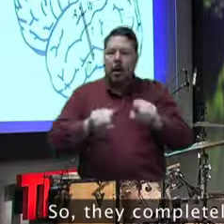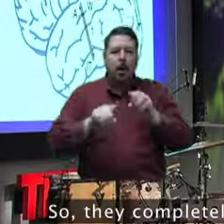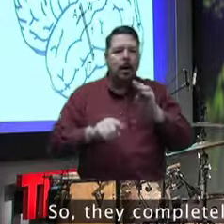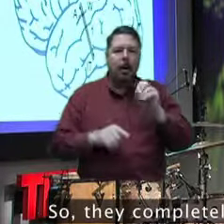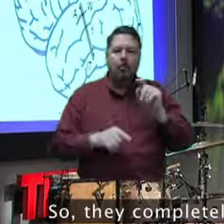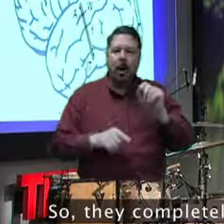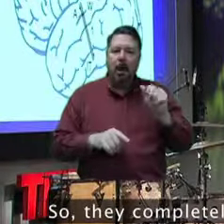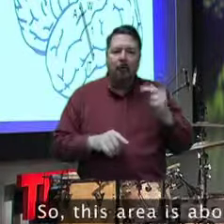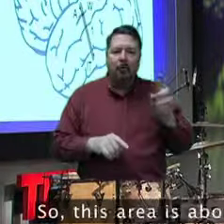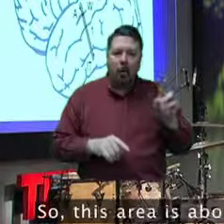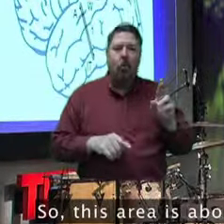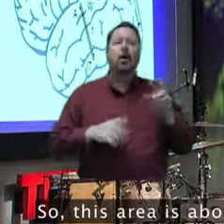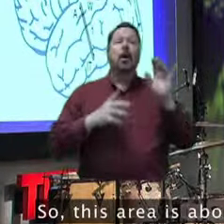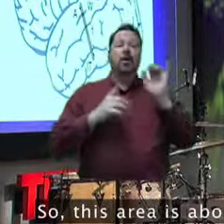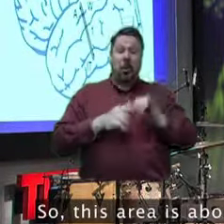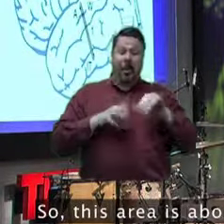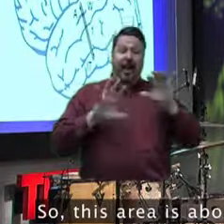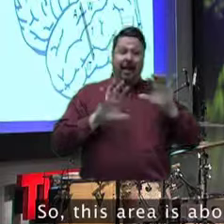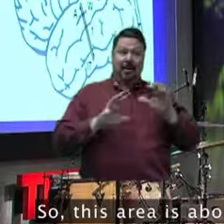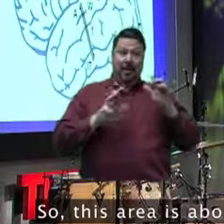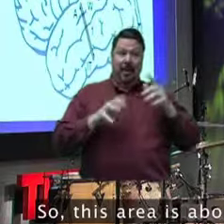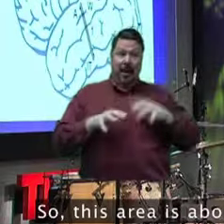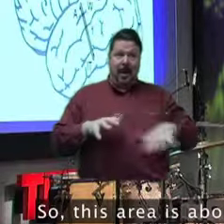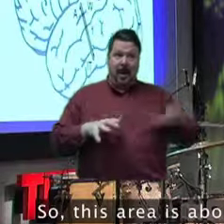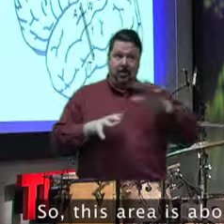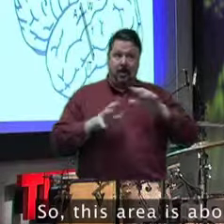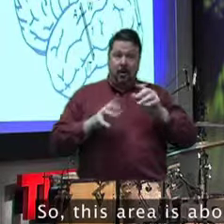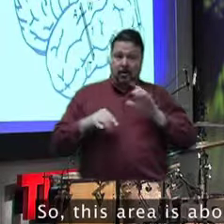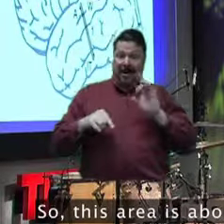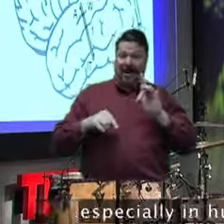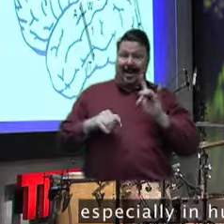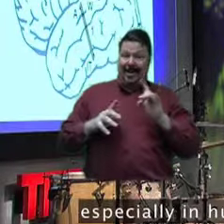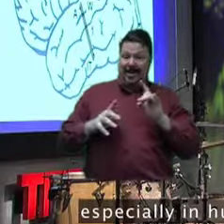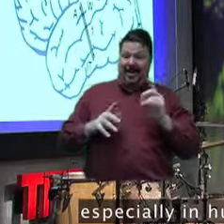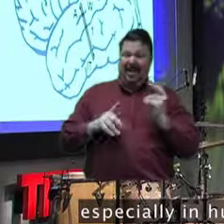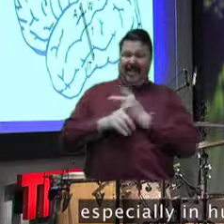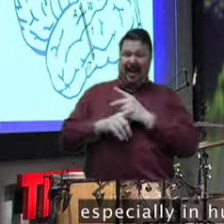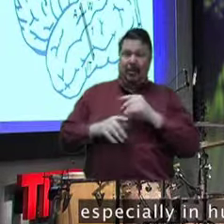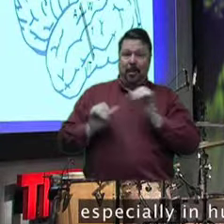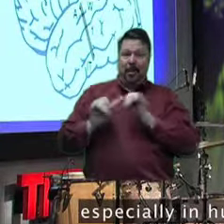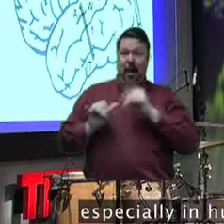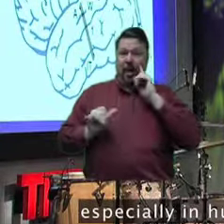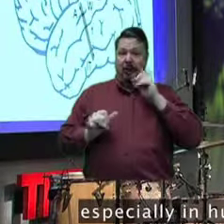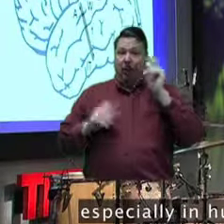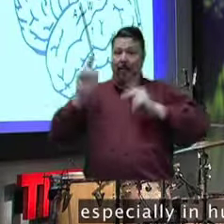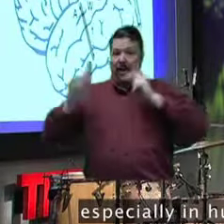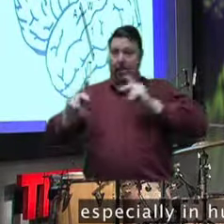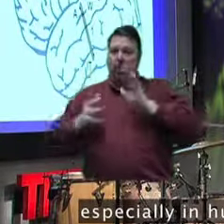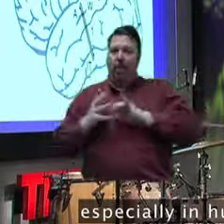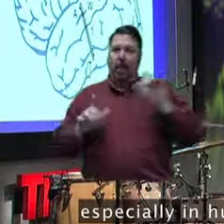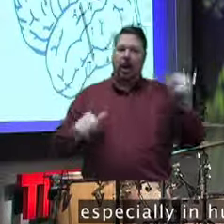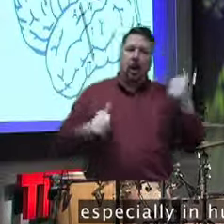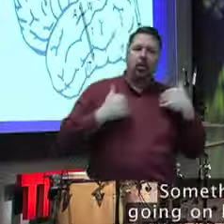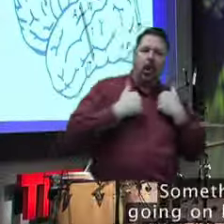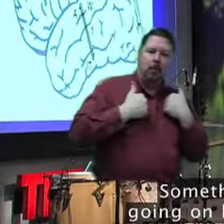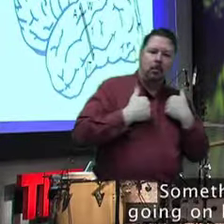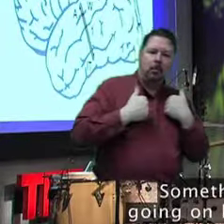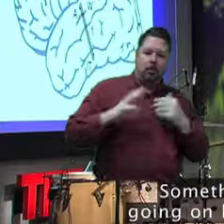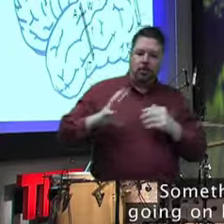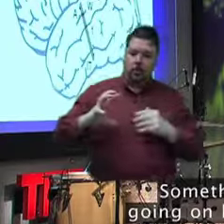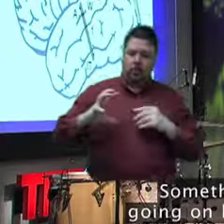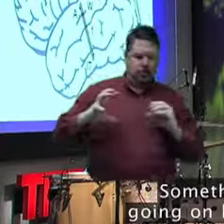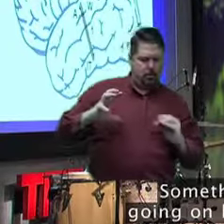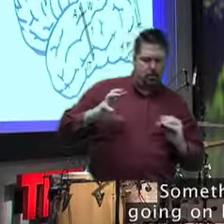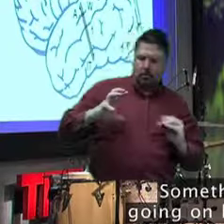the metaphorical meaning. So this area is about eight times the size in higher, especially in humans, as in lower primates. Something very